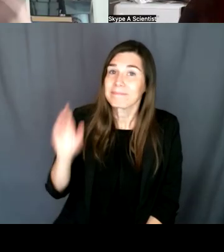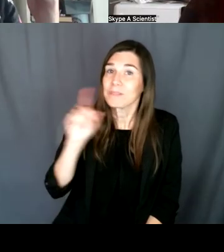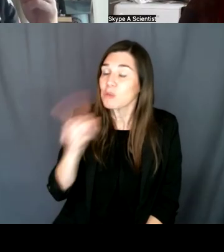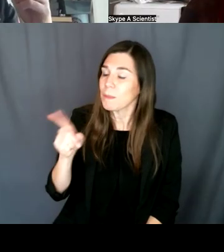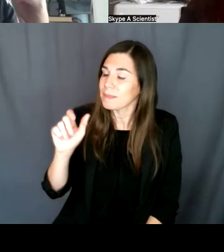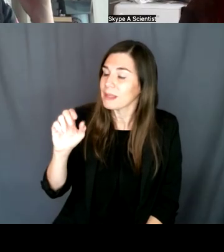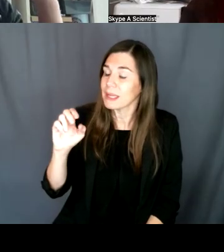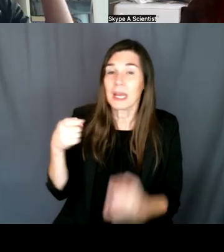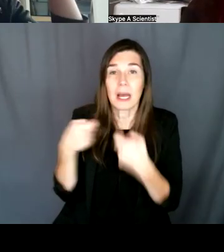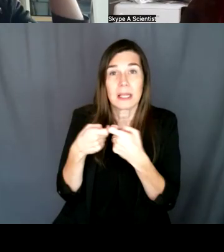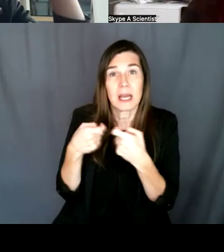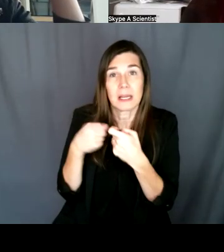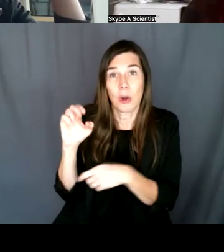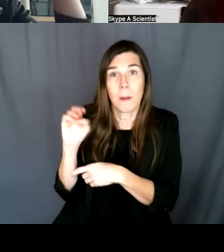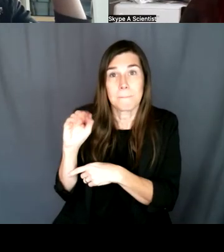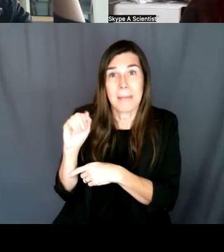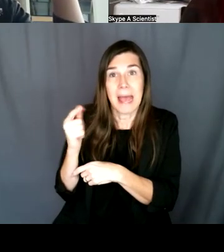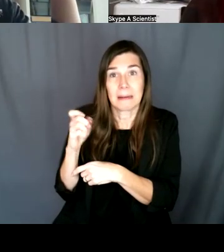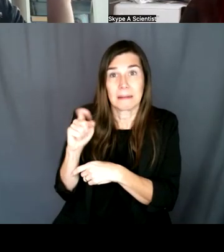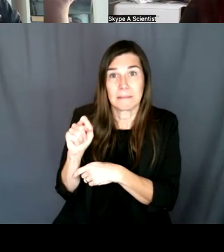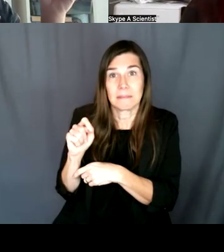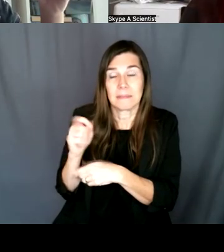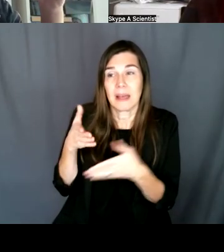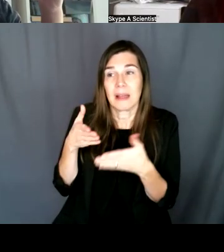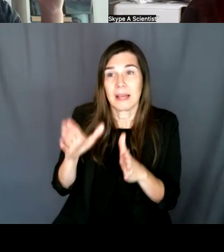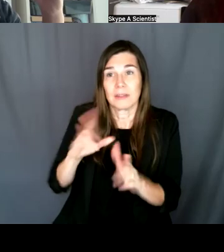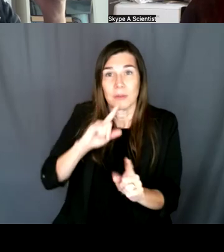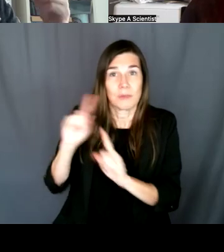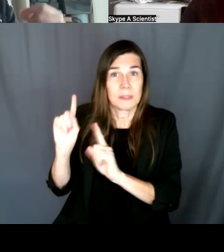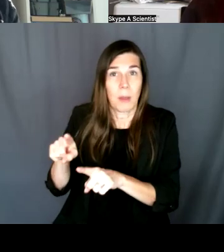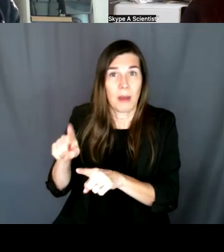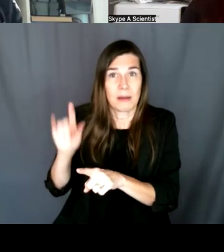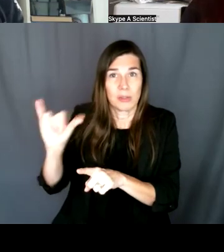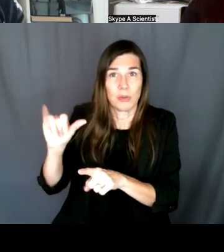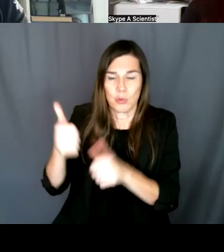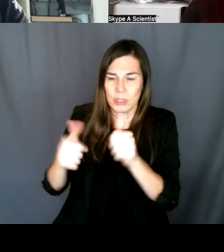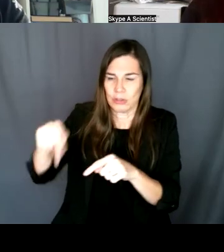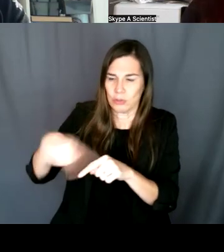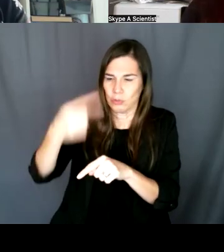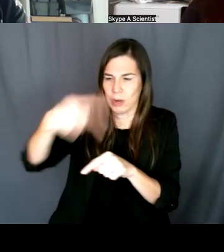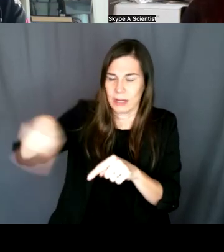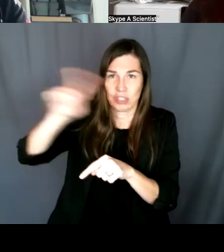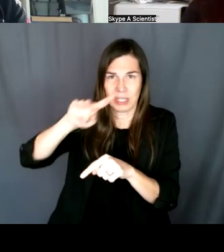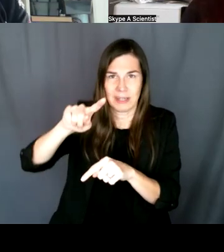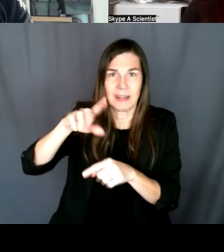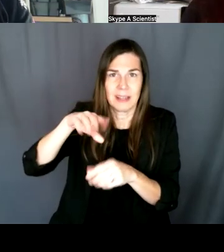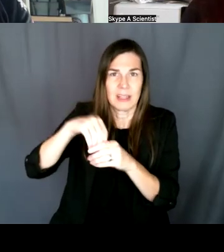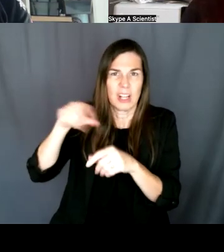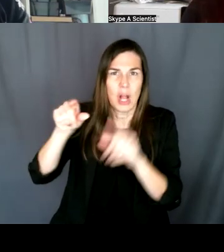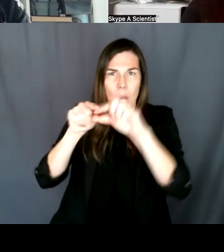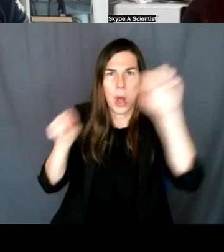to respond to the direction of so the magnet that's in the long bit. Uh-huh. Um, when you